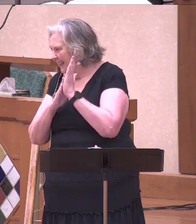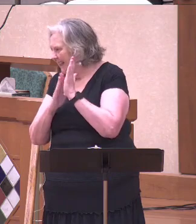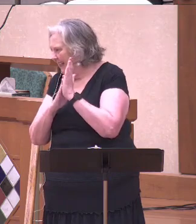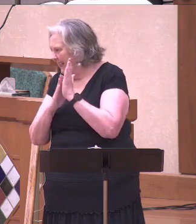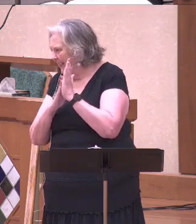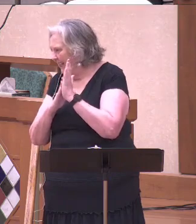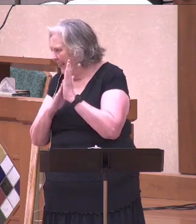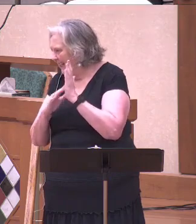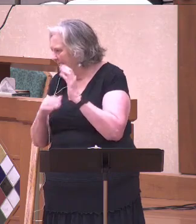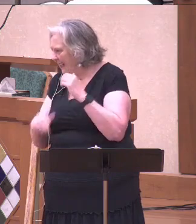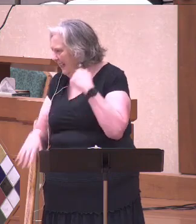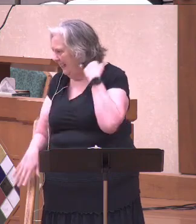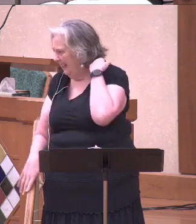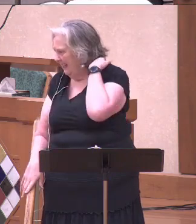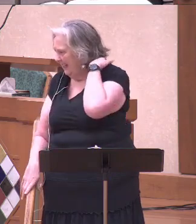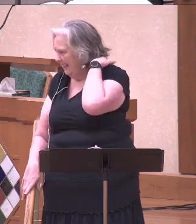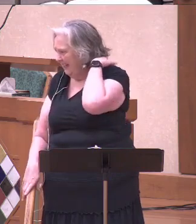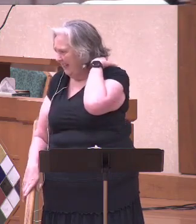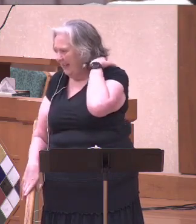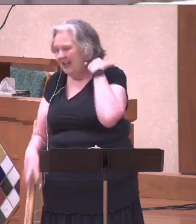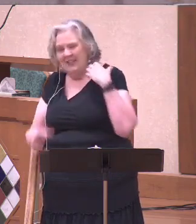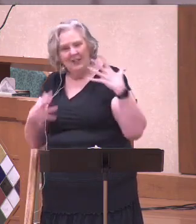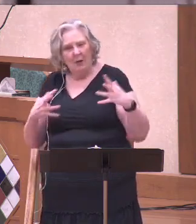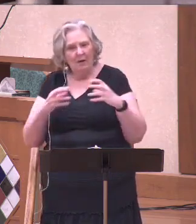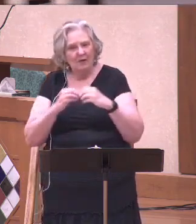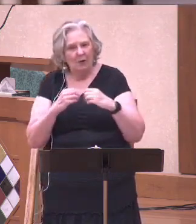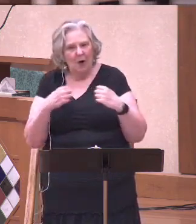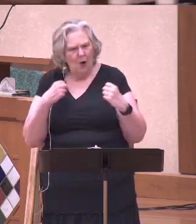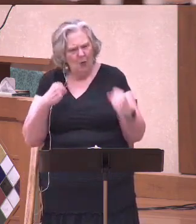Oh, so much more courage this time. That's great.